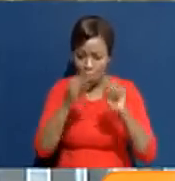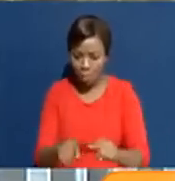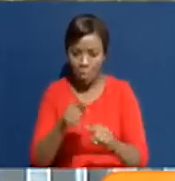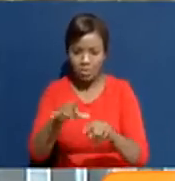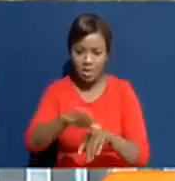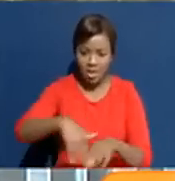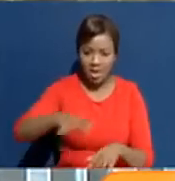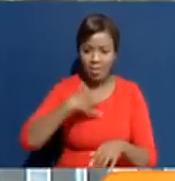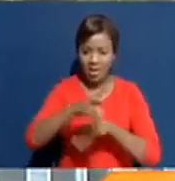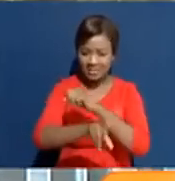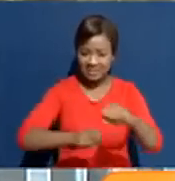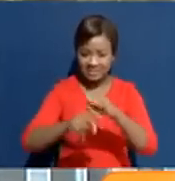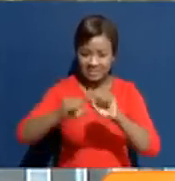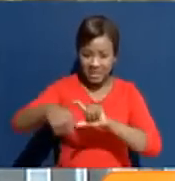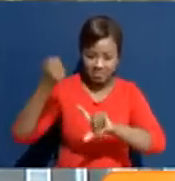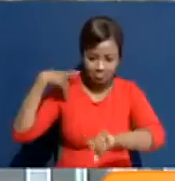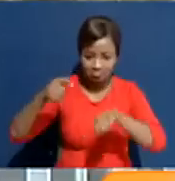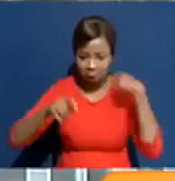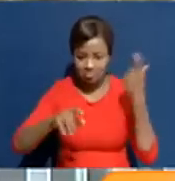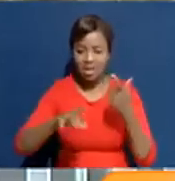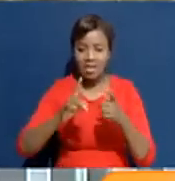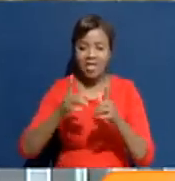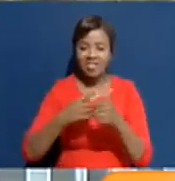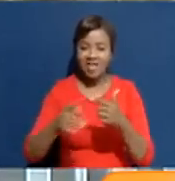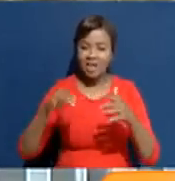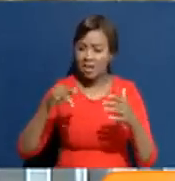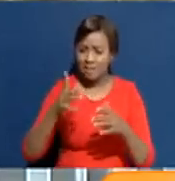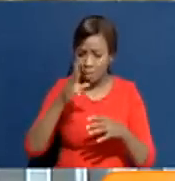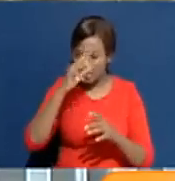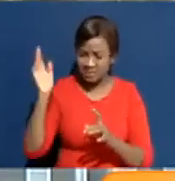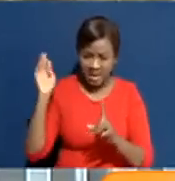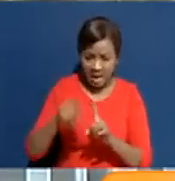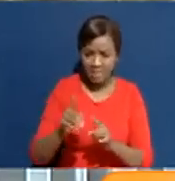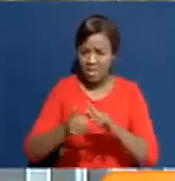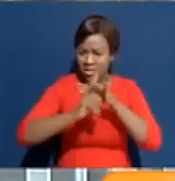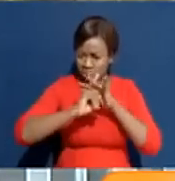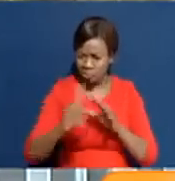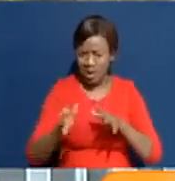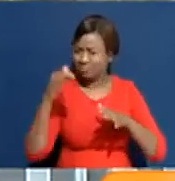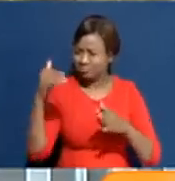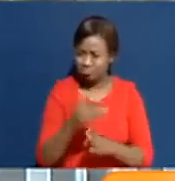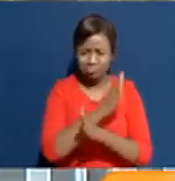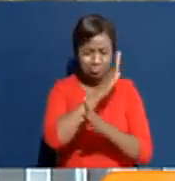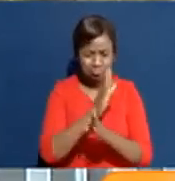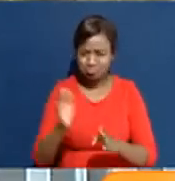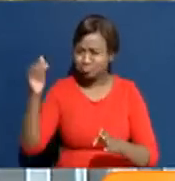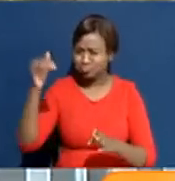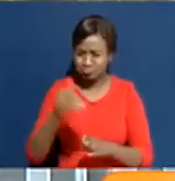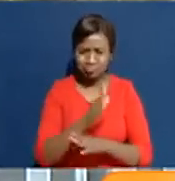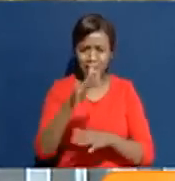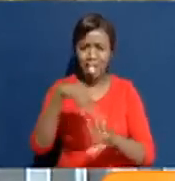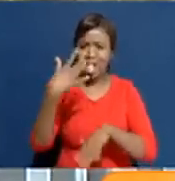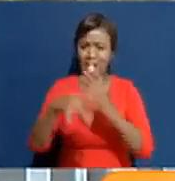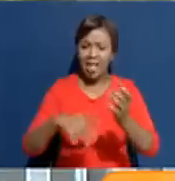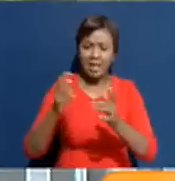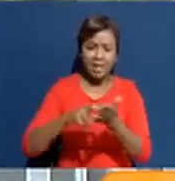River Chemosit in his bid to escape, even though his two colleagues managed to escape. There was tension in the area on Saturday as